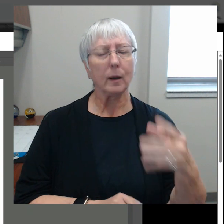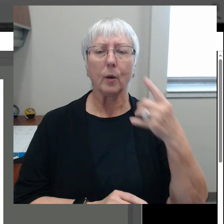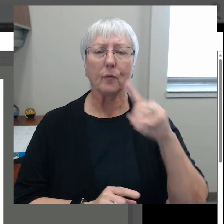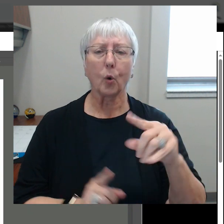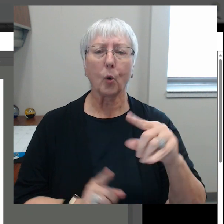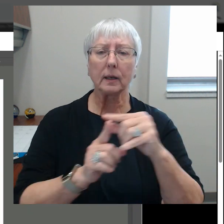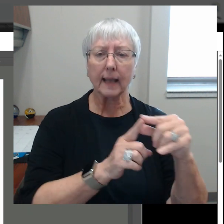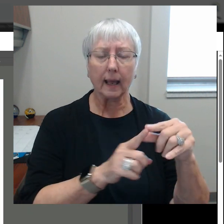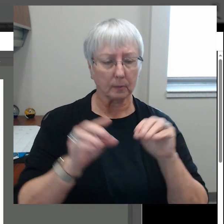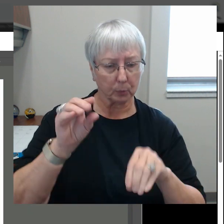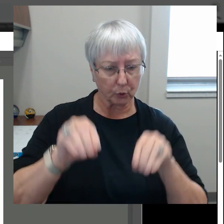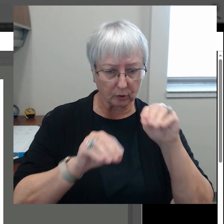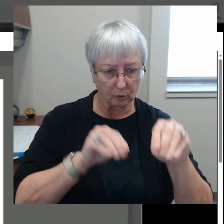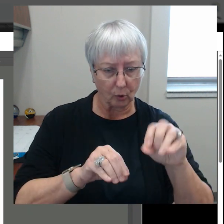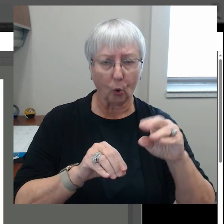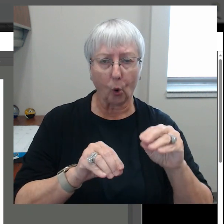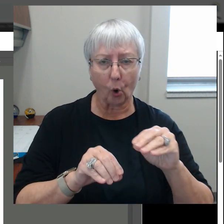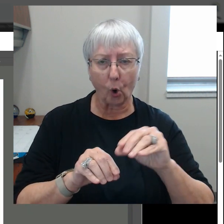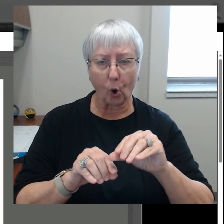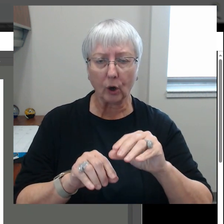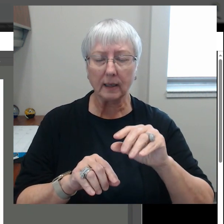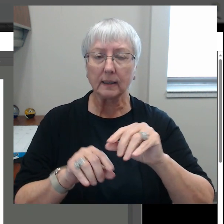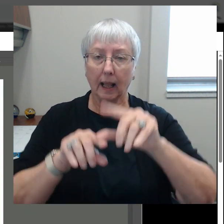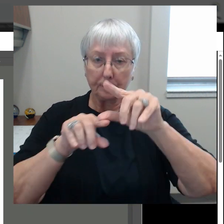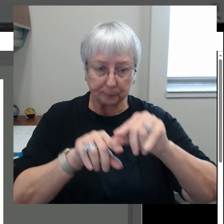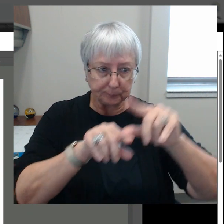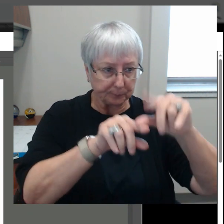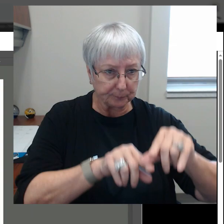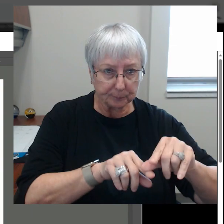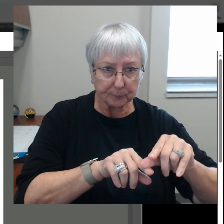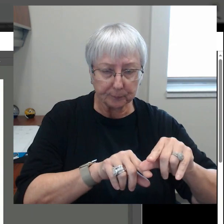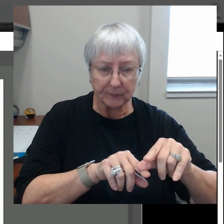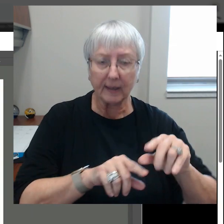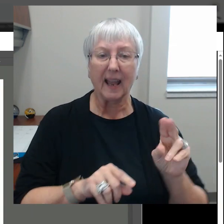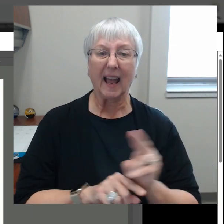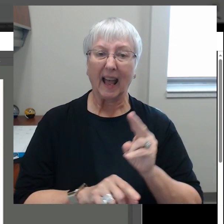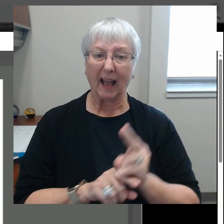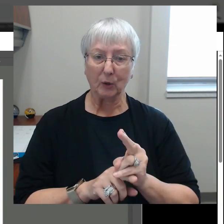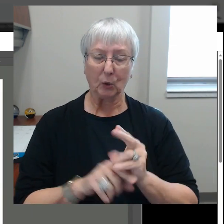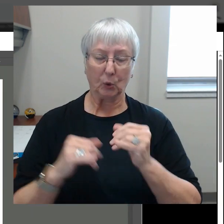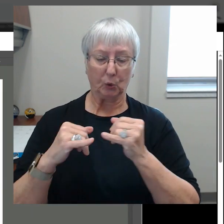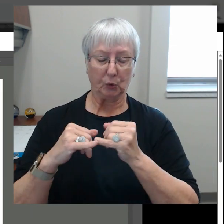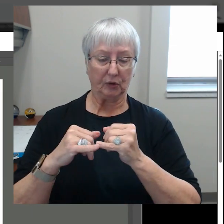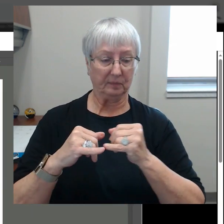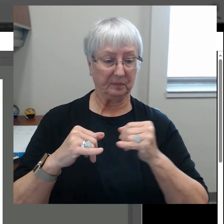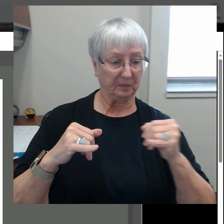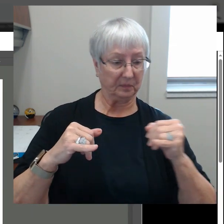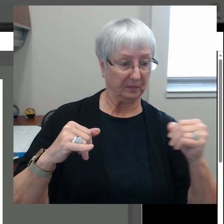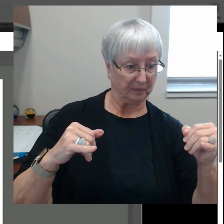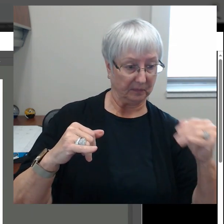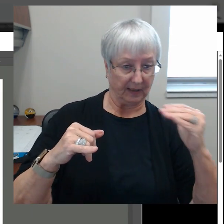line up the base of the headline and use a vertical axis to locate the subhead. I can